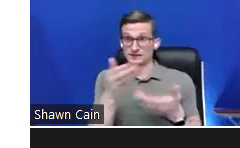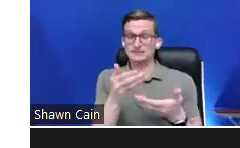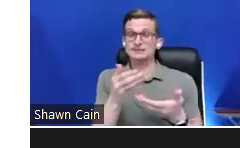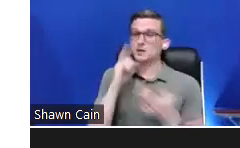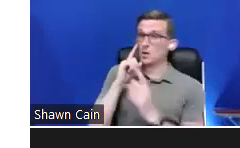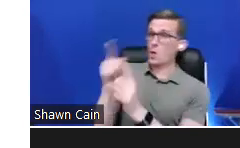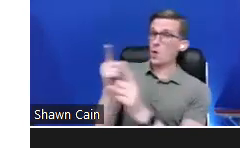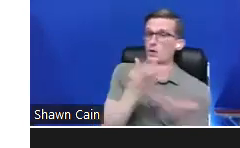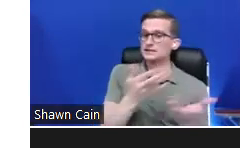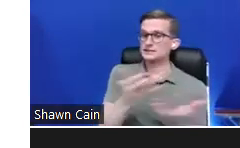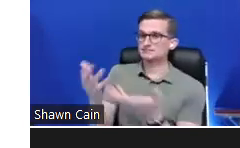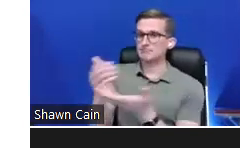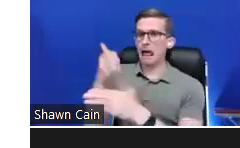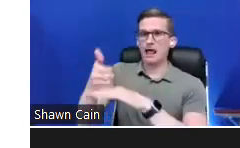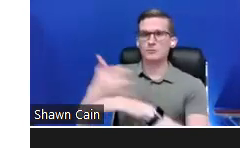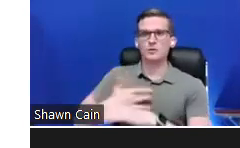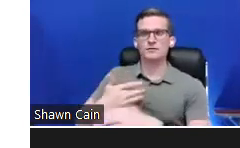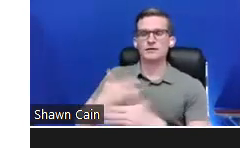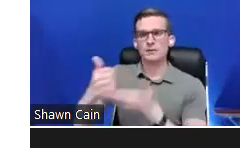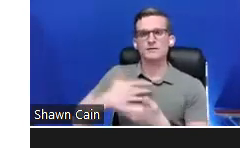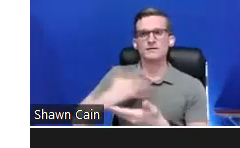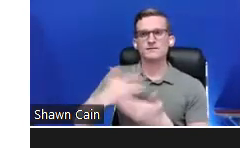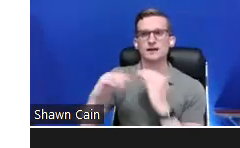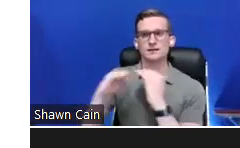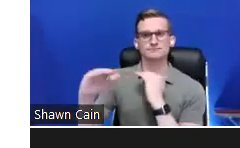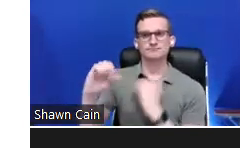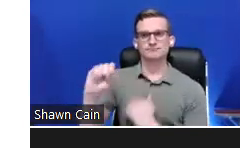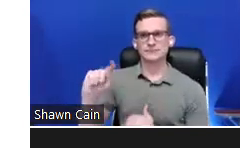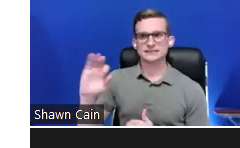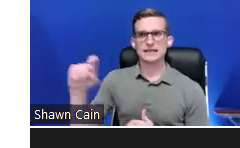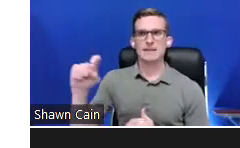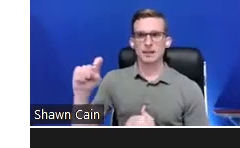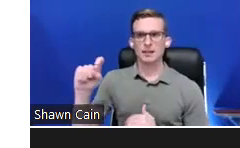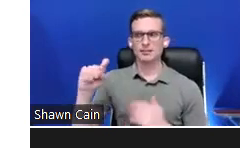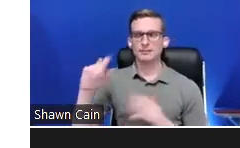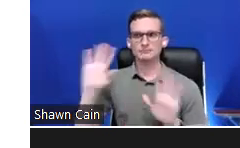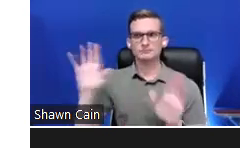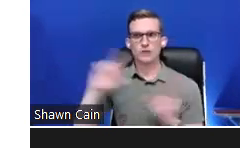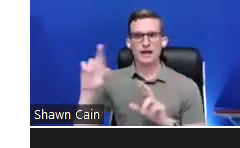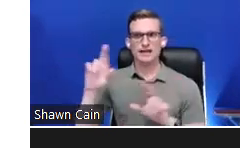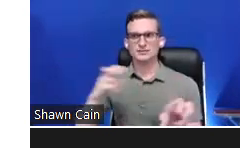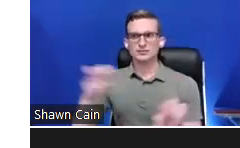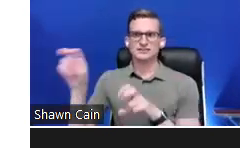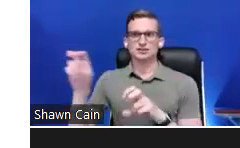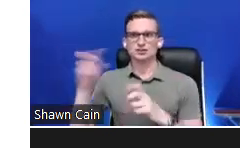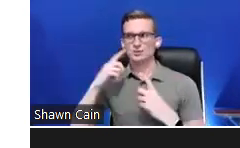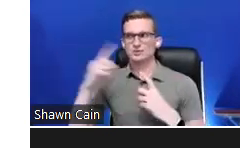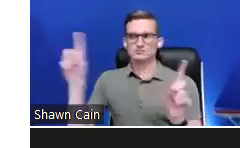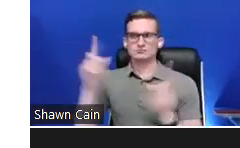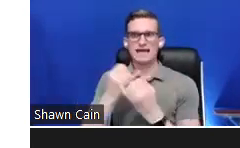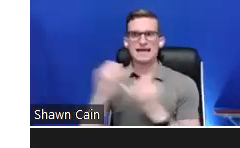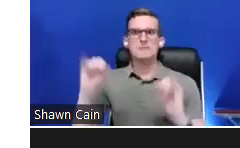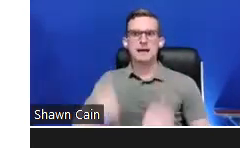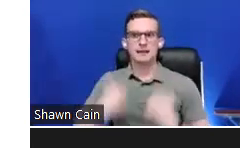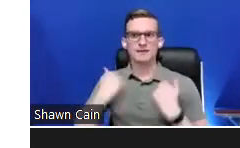and transition successfully into independent living. Next slide, please, or into community. So the